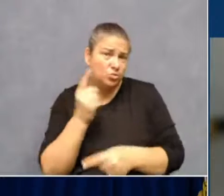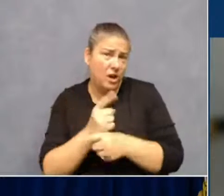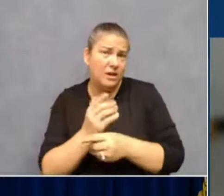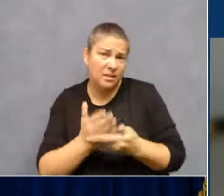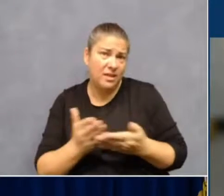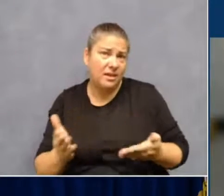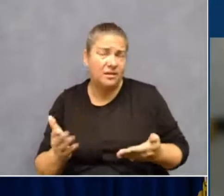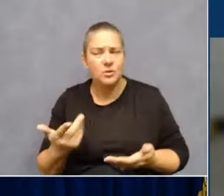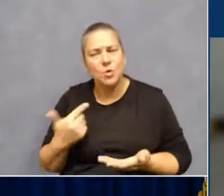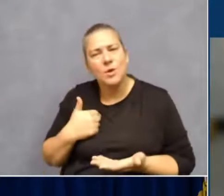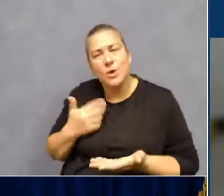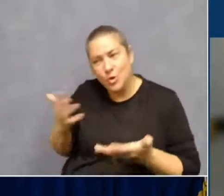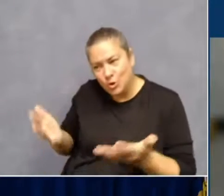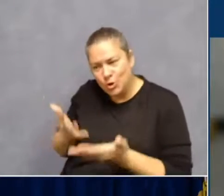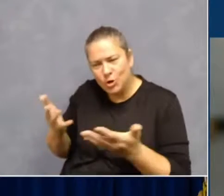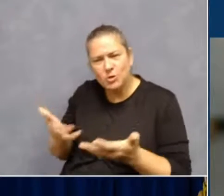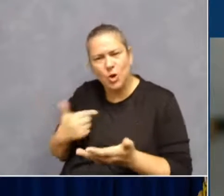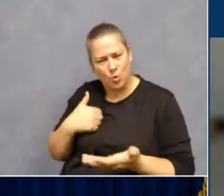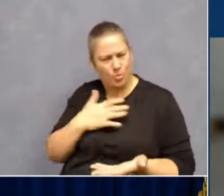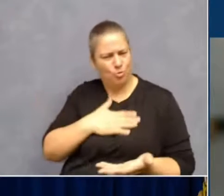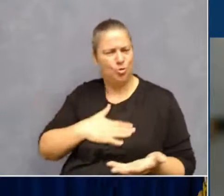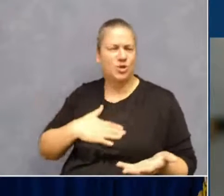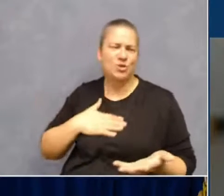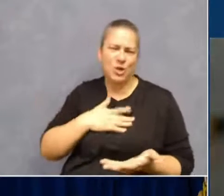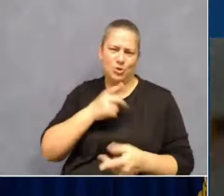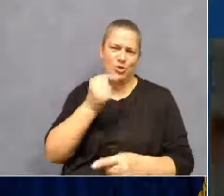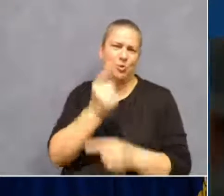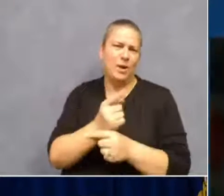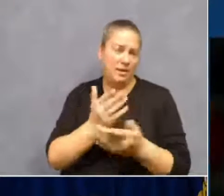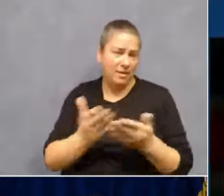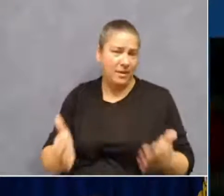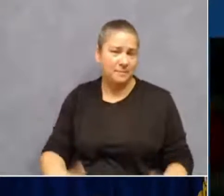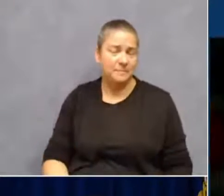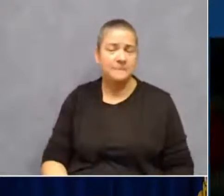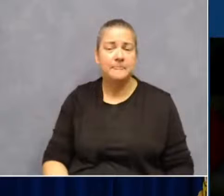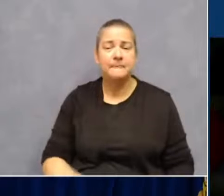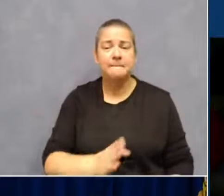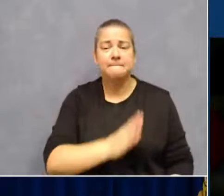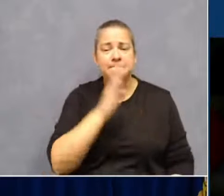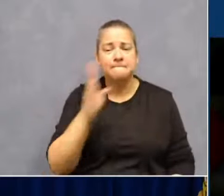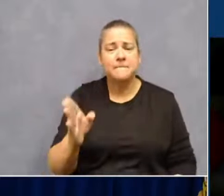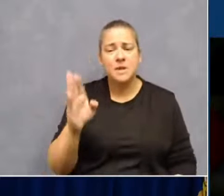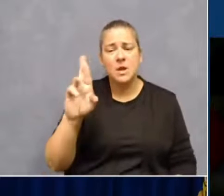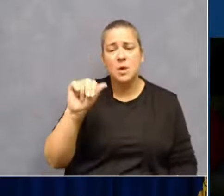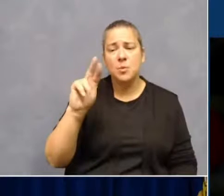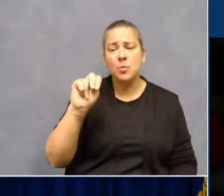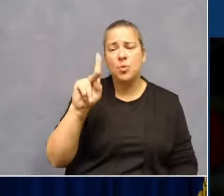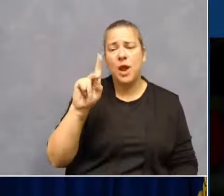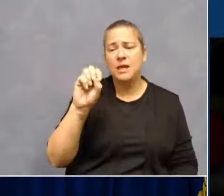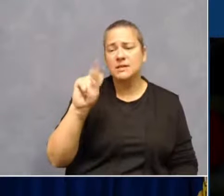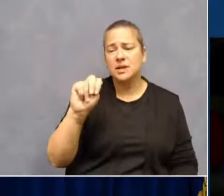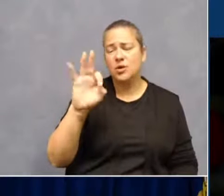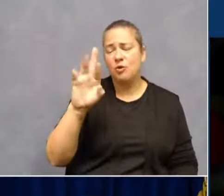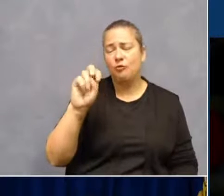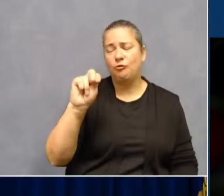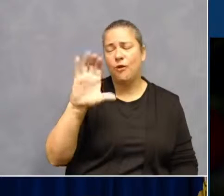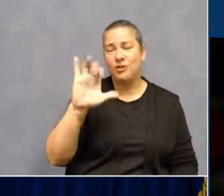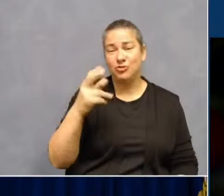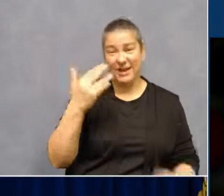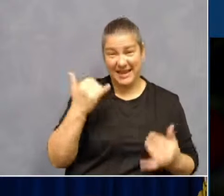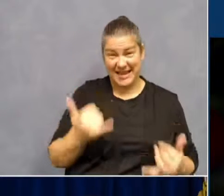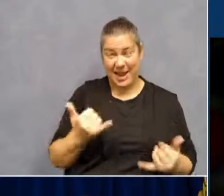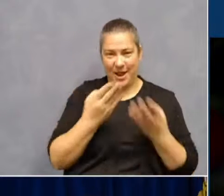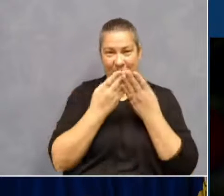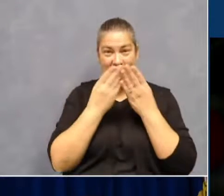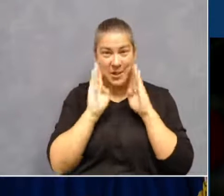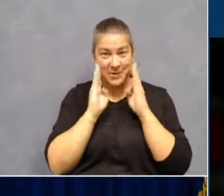do it as well. All right, the second one is from Brandon French. With Halloween coming up, showing us a little bit of fun